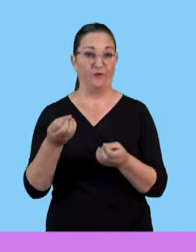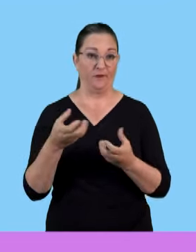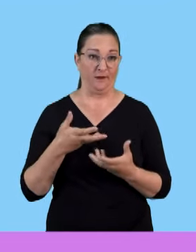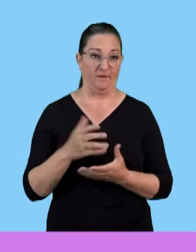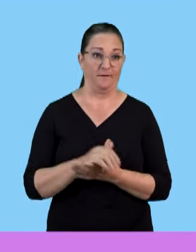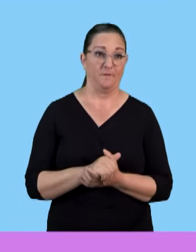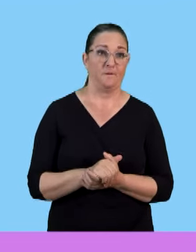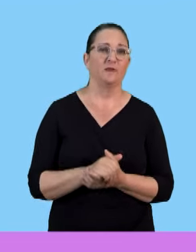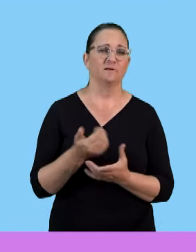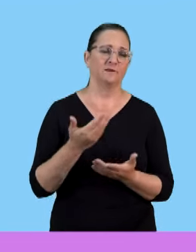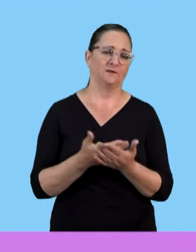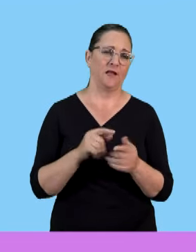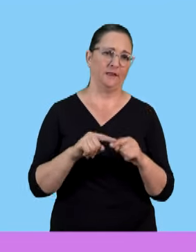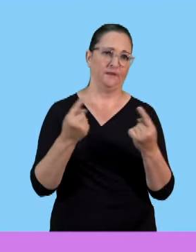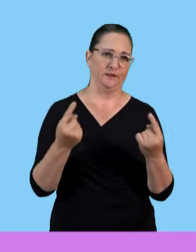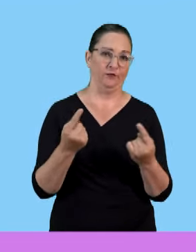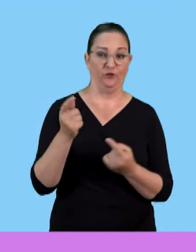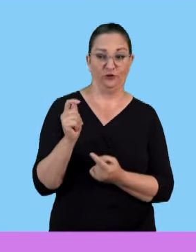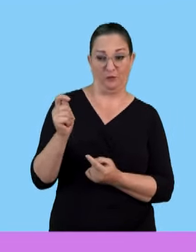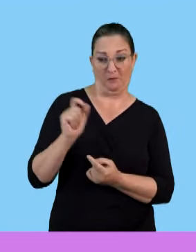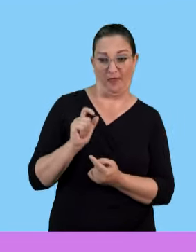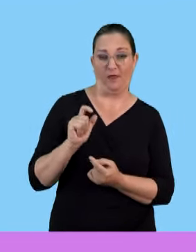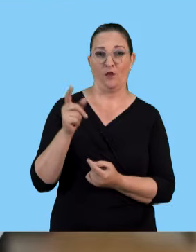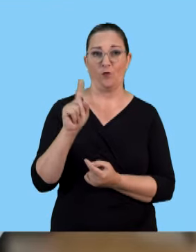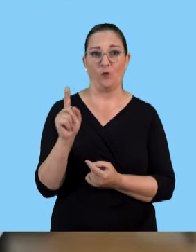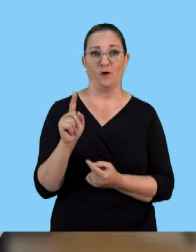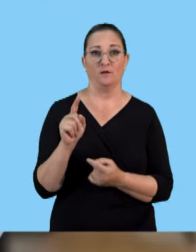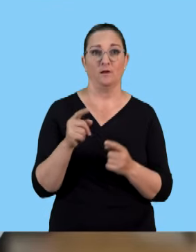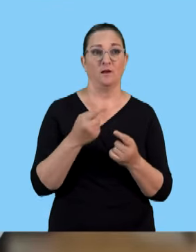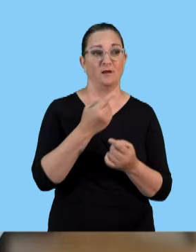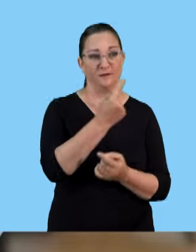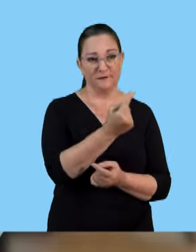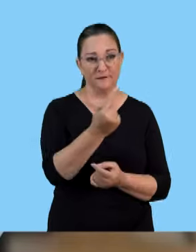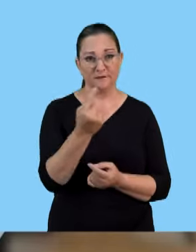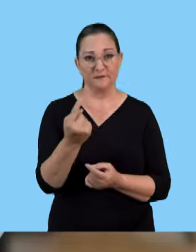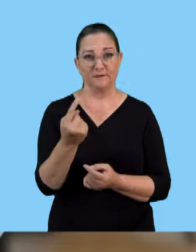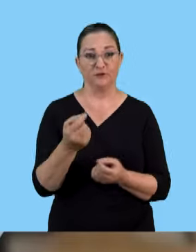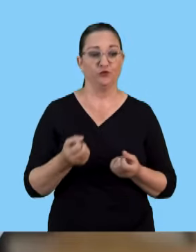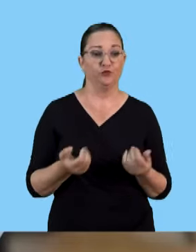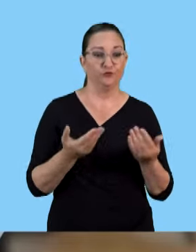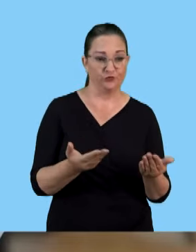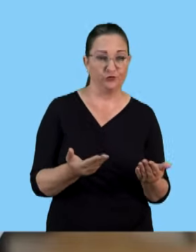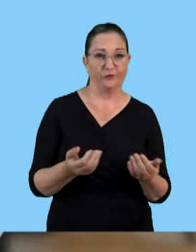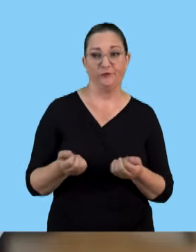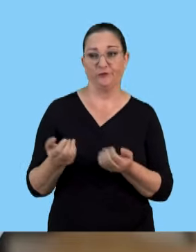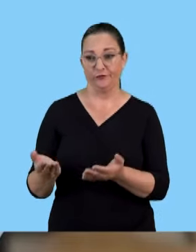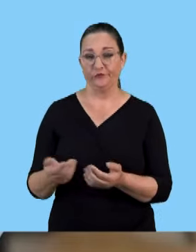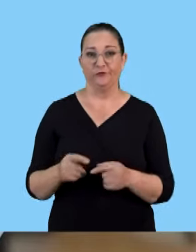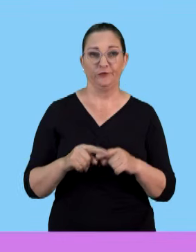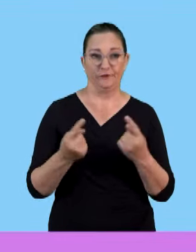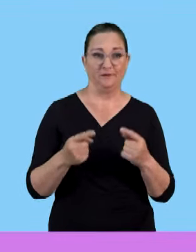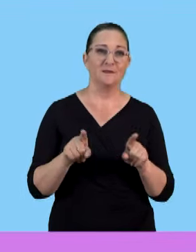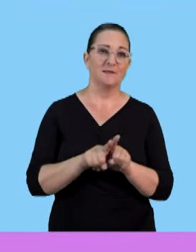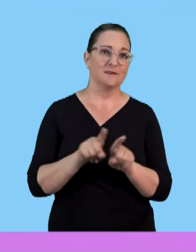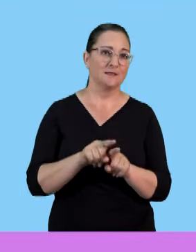tariff will also differ. The charges will also differ from each service provider to the other, as well as